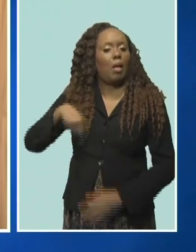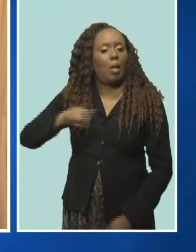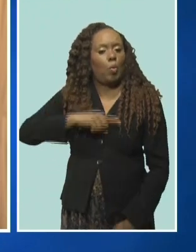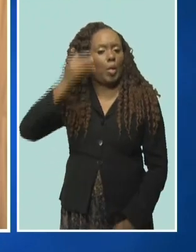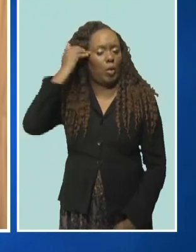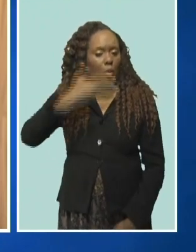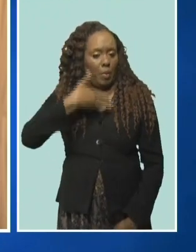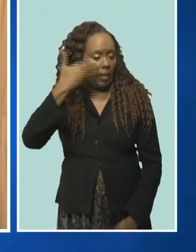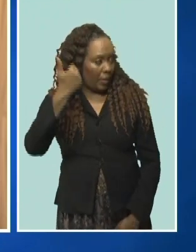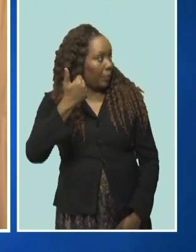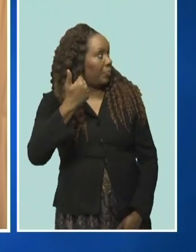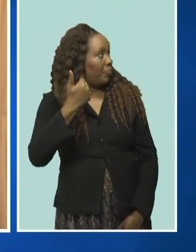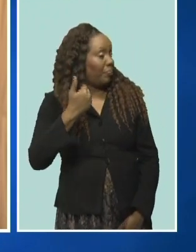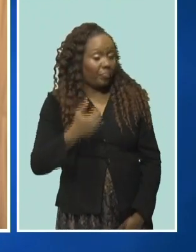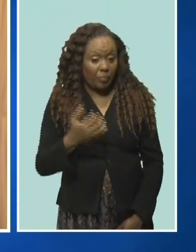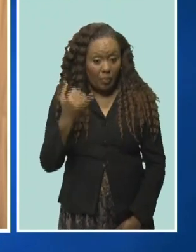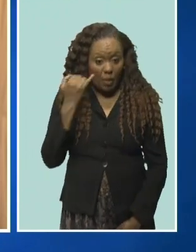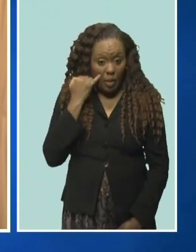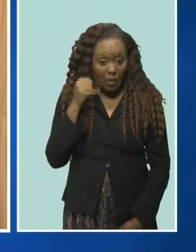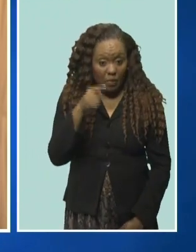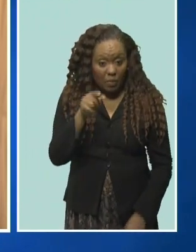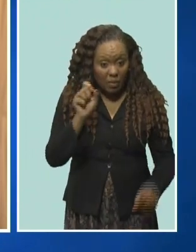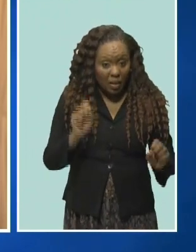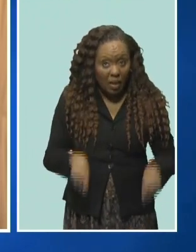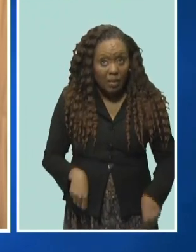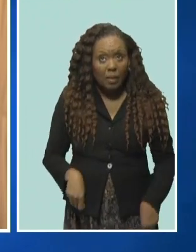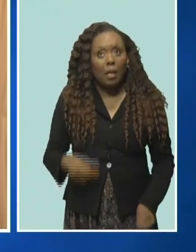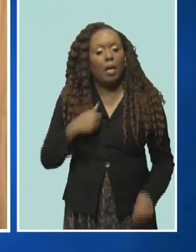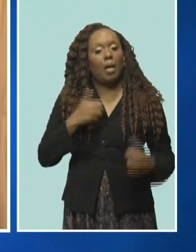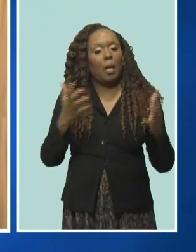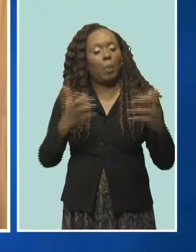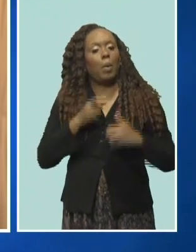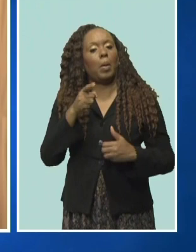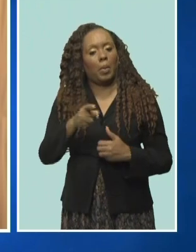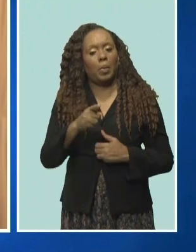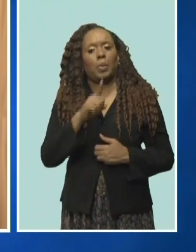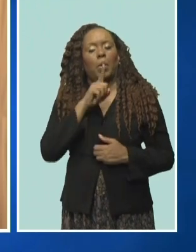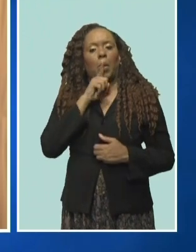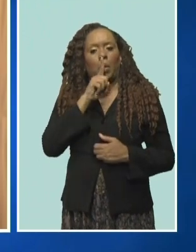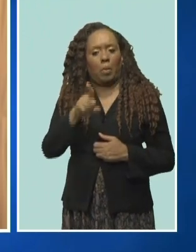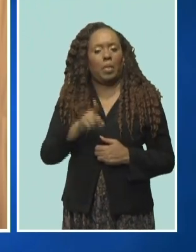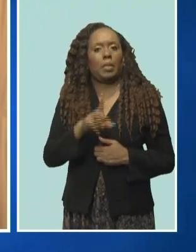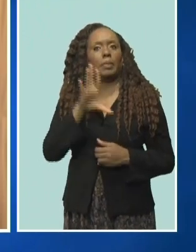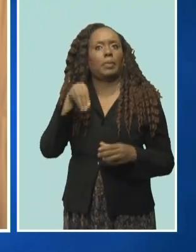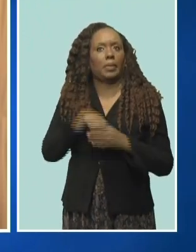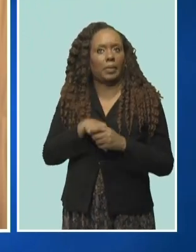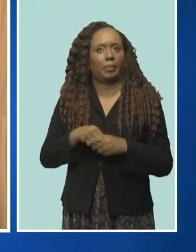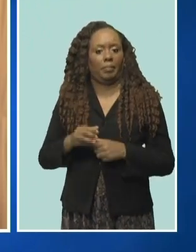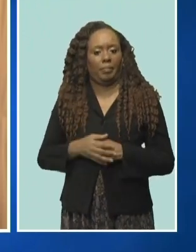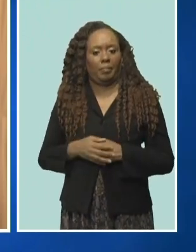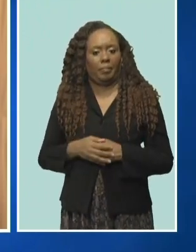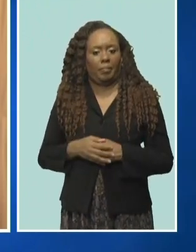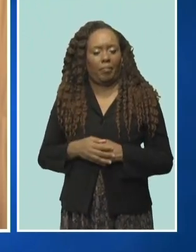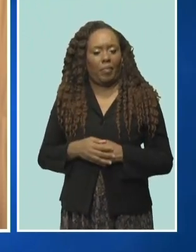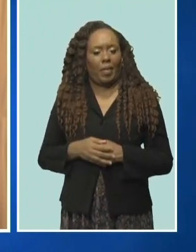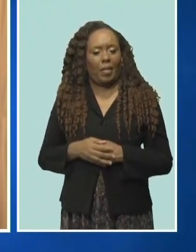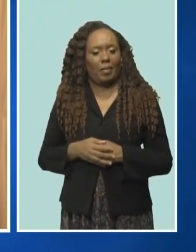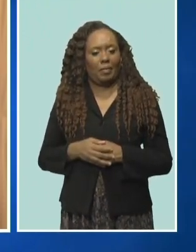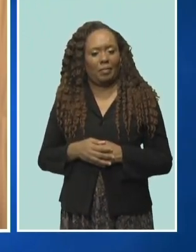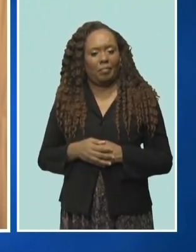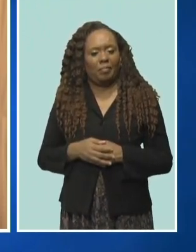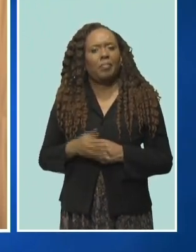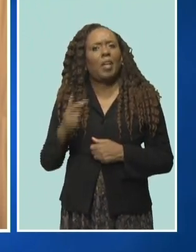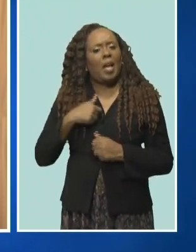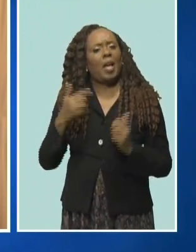for the challenge. If you are, I'm asking you to step up and be counted. Sign your name on history's page as